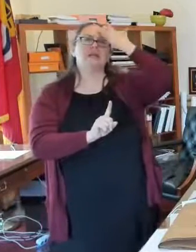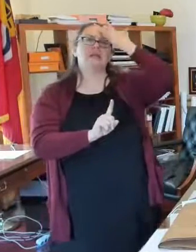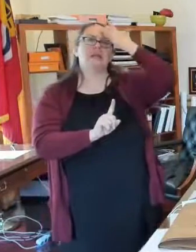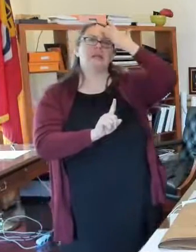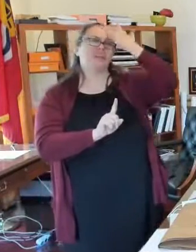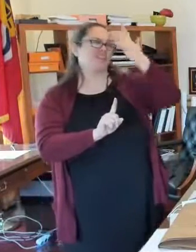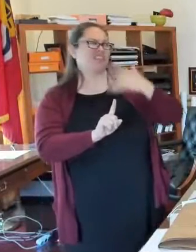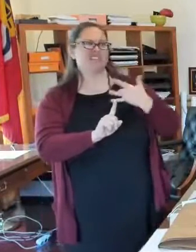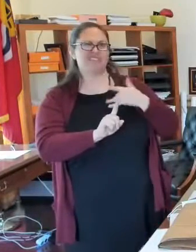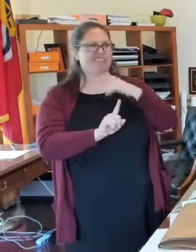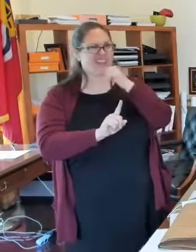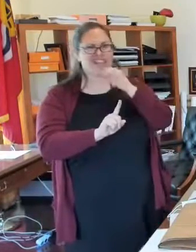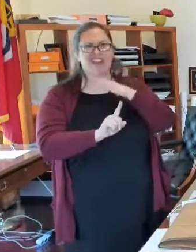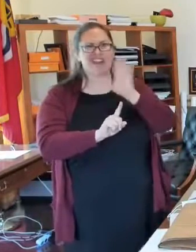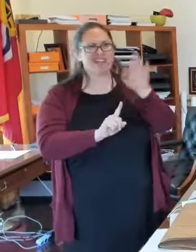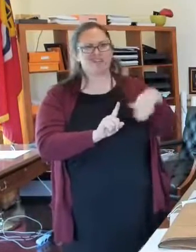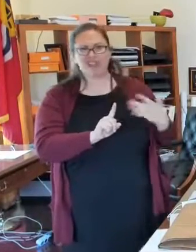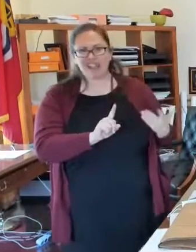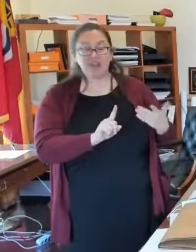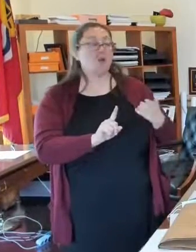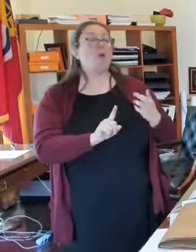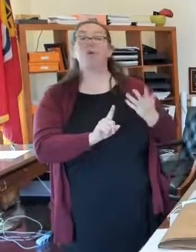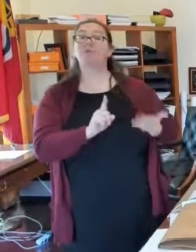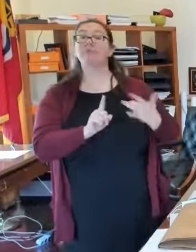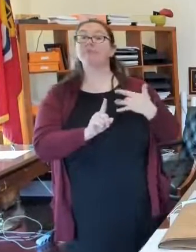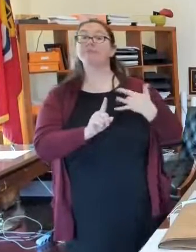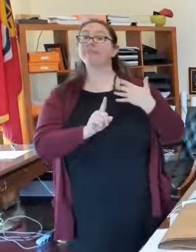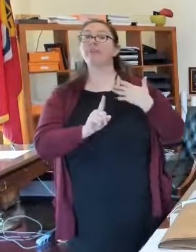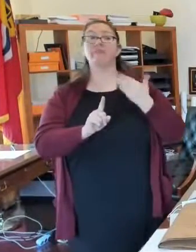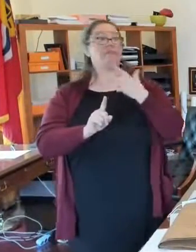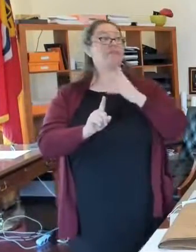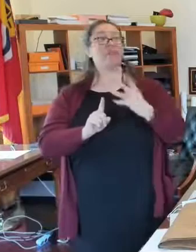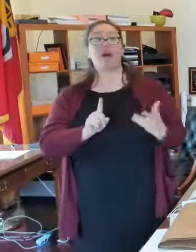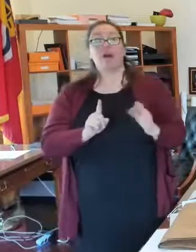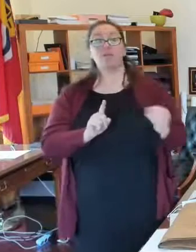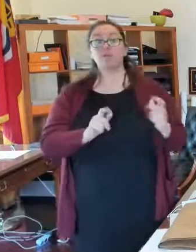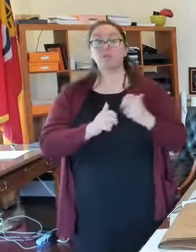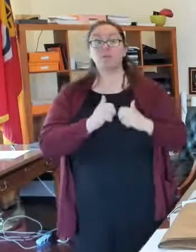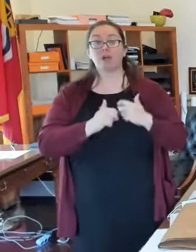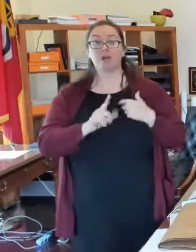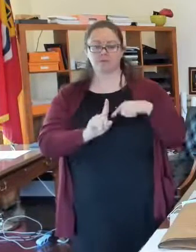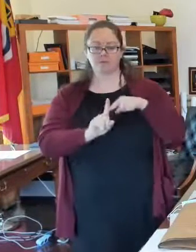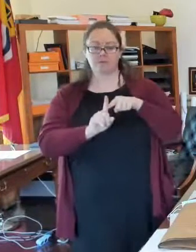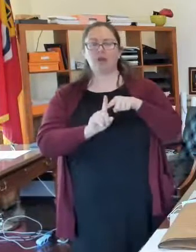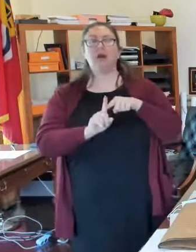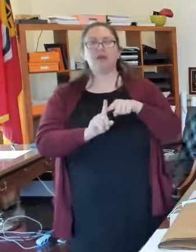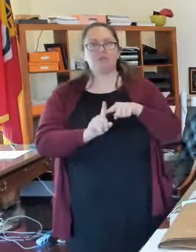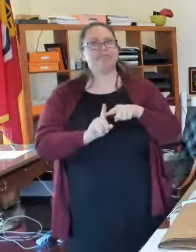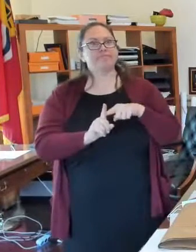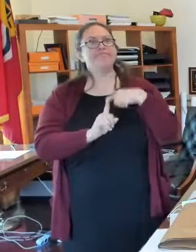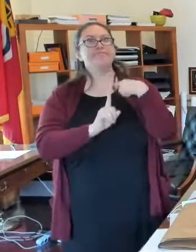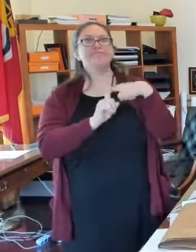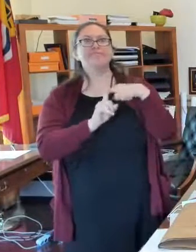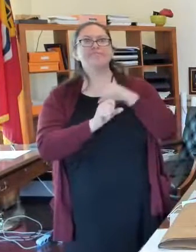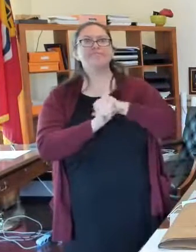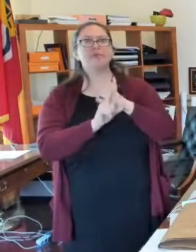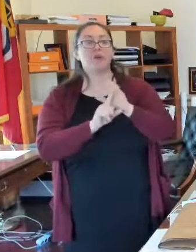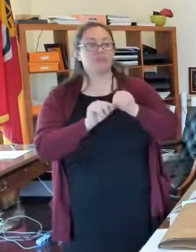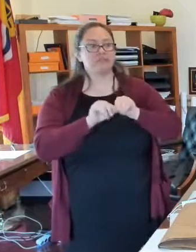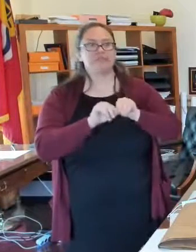not feeling well or who is even asymptomatic can expose your entire family. And what we have